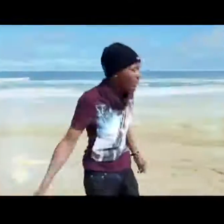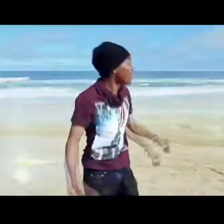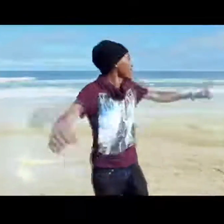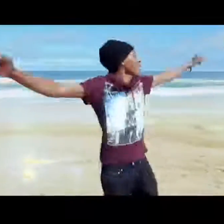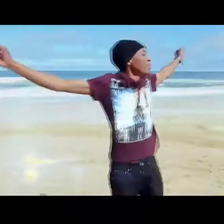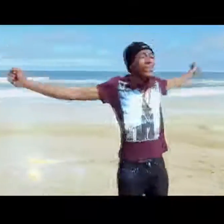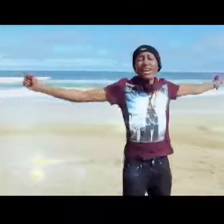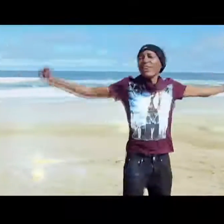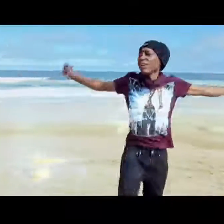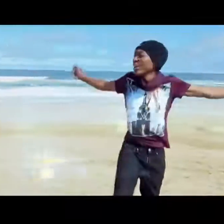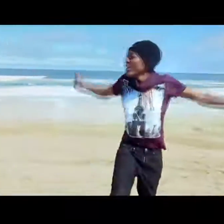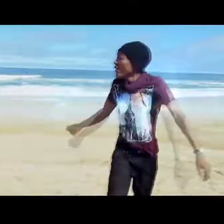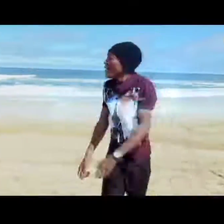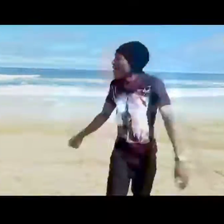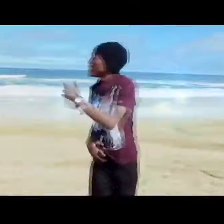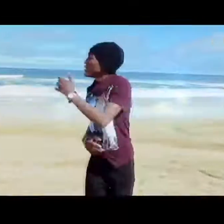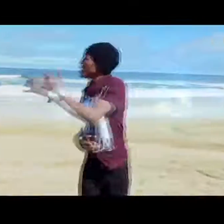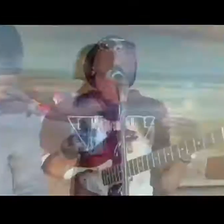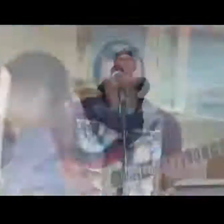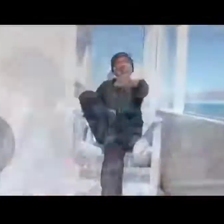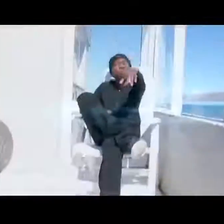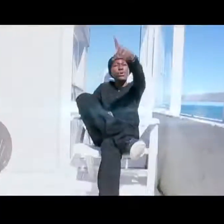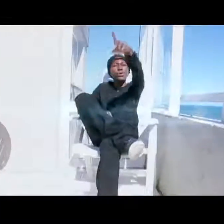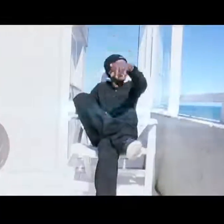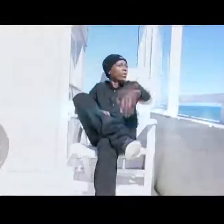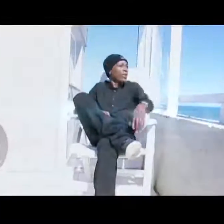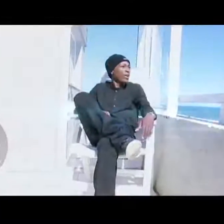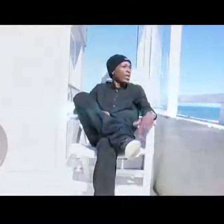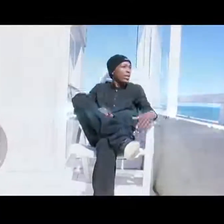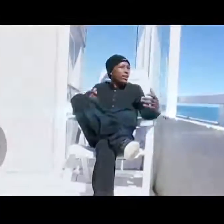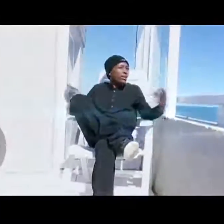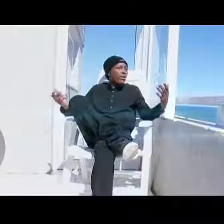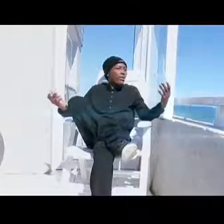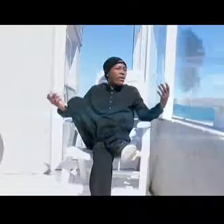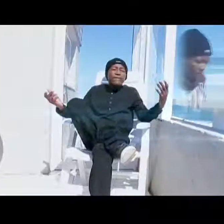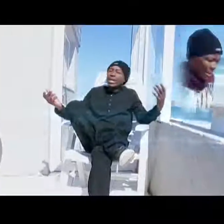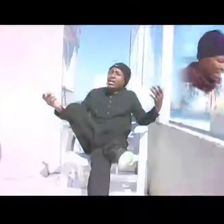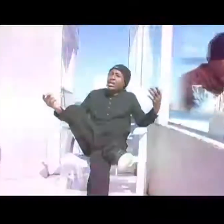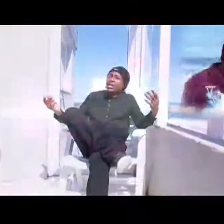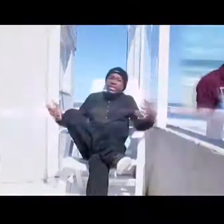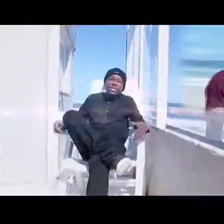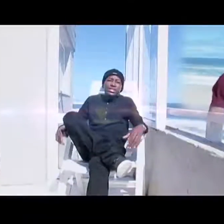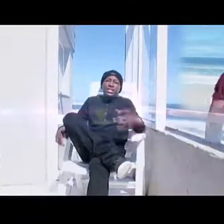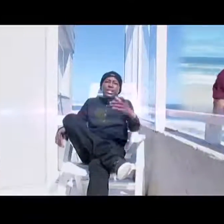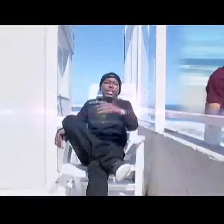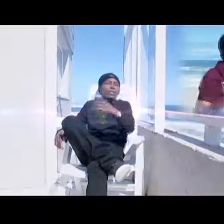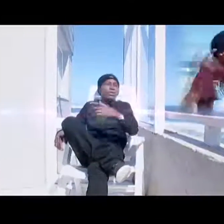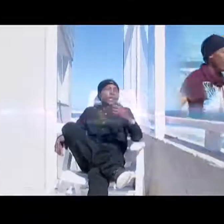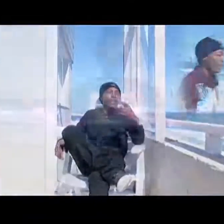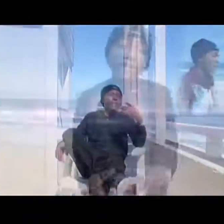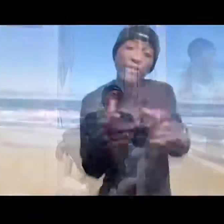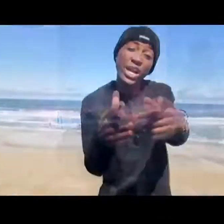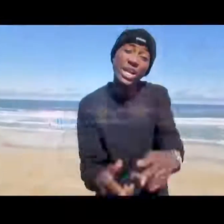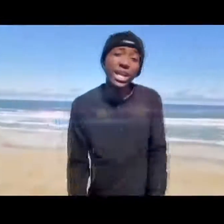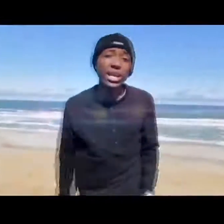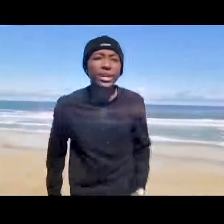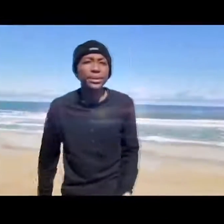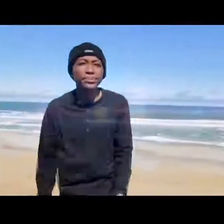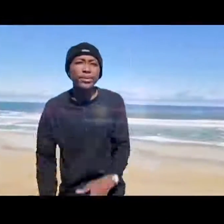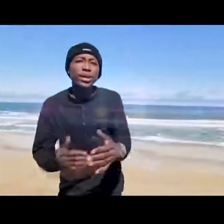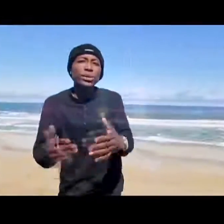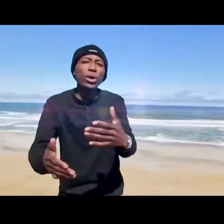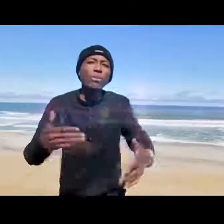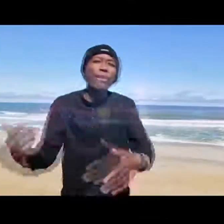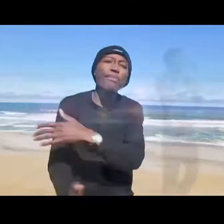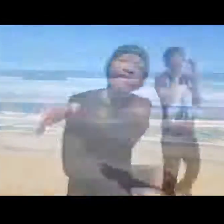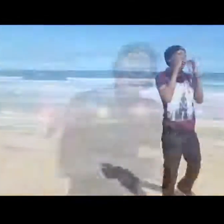ukakowa. Ongala mwenye yangu ya kowa. Say no more, no porwa bale. Sunday ito dangi